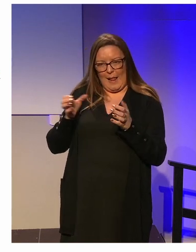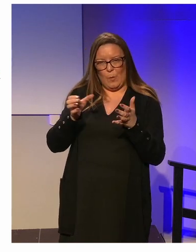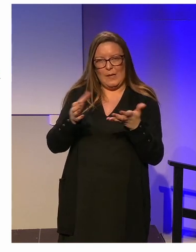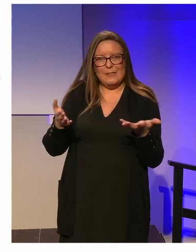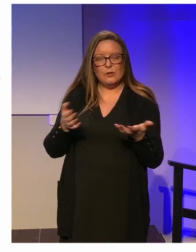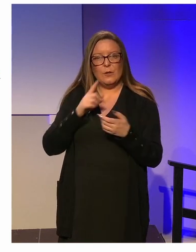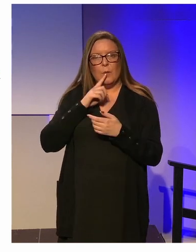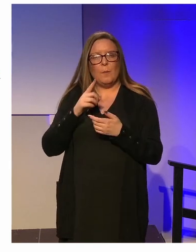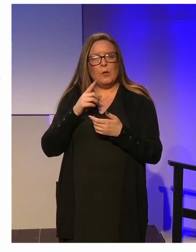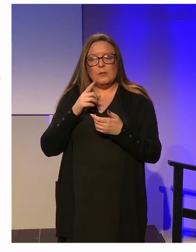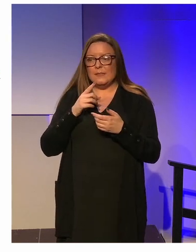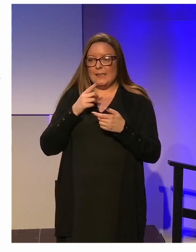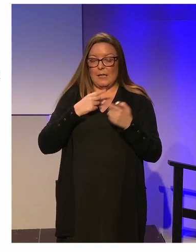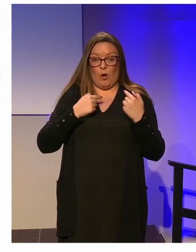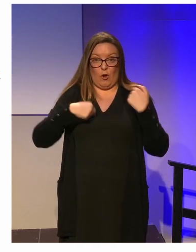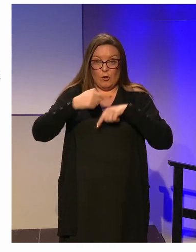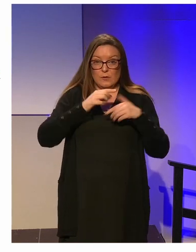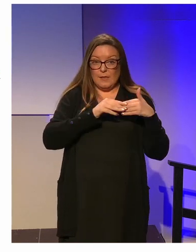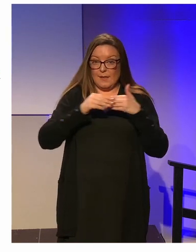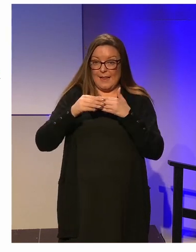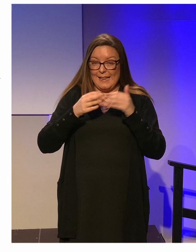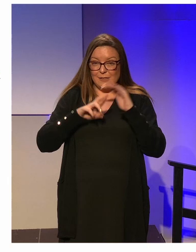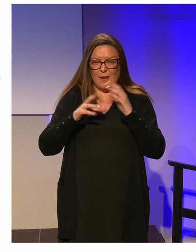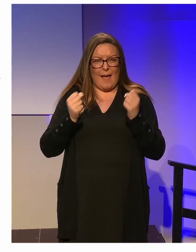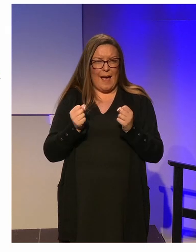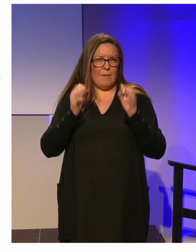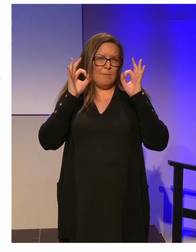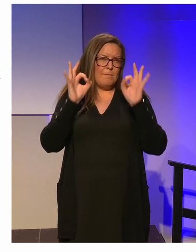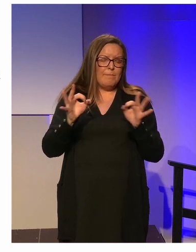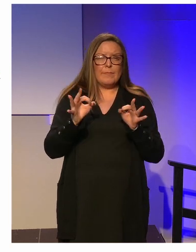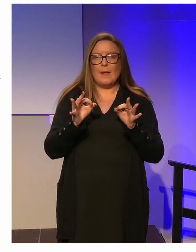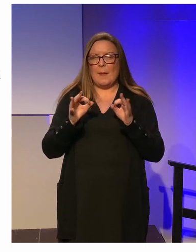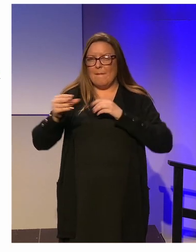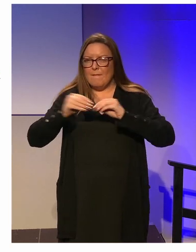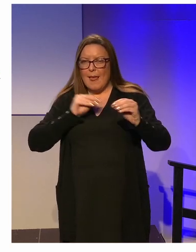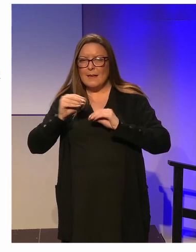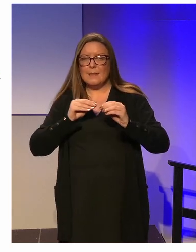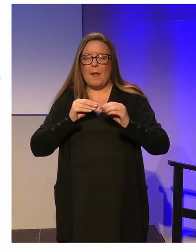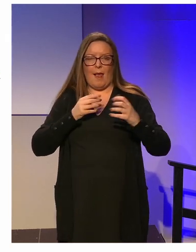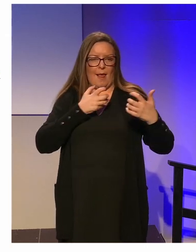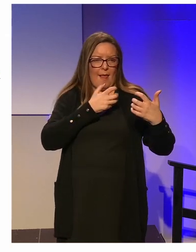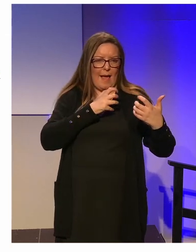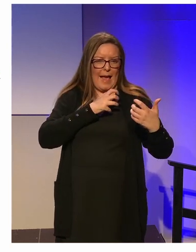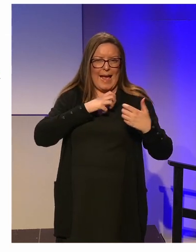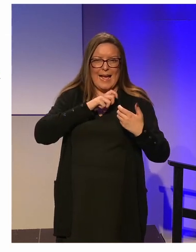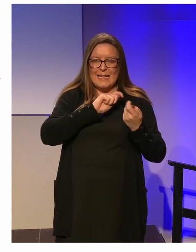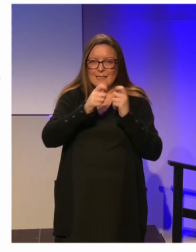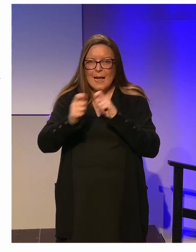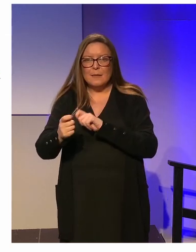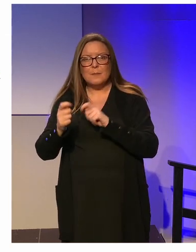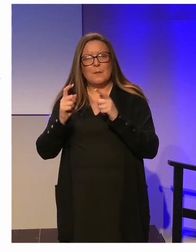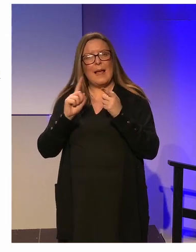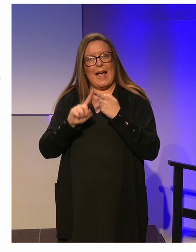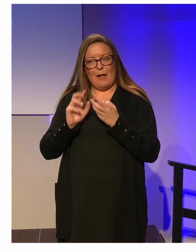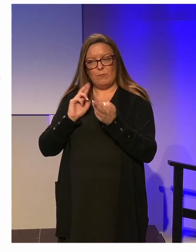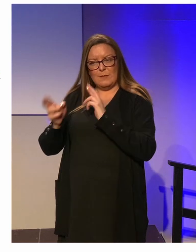school leaders and school teams wonderful opportunity to be flexible and adaptable and responsive. But it also takes an inordinate amount